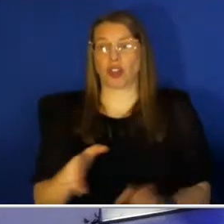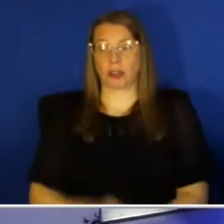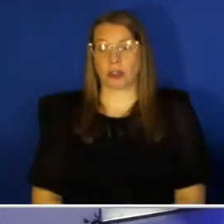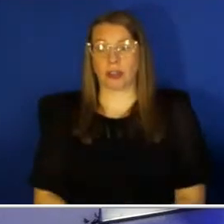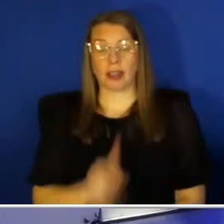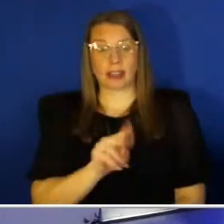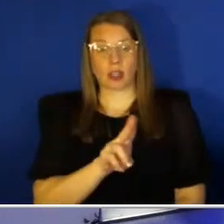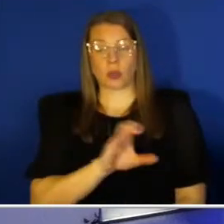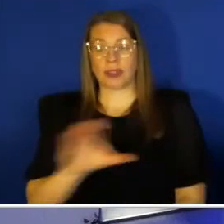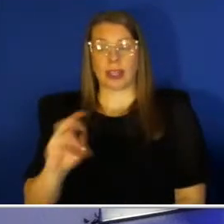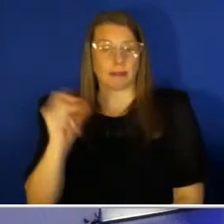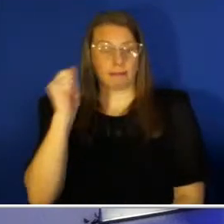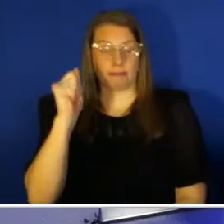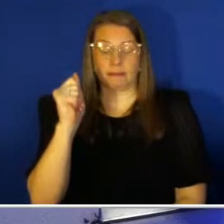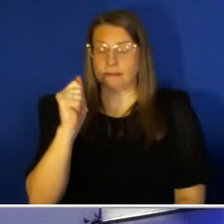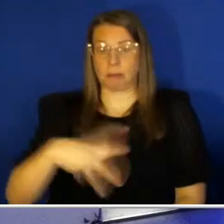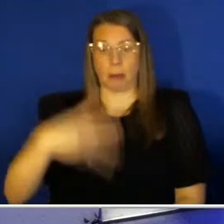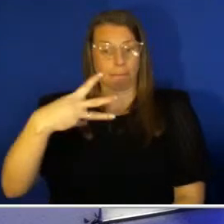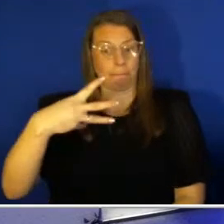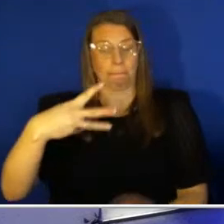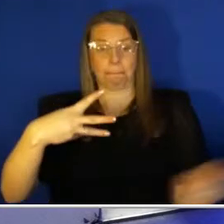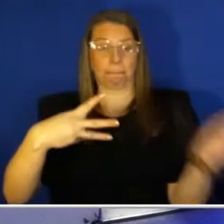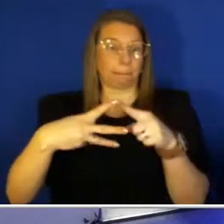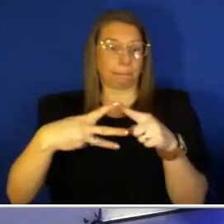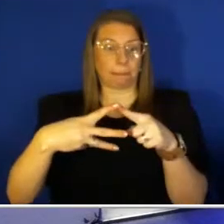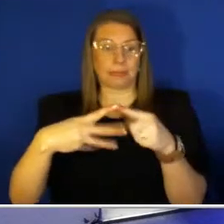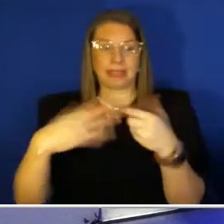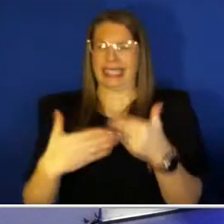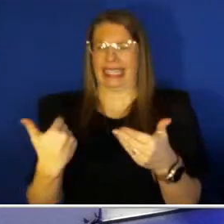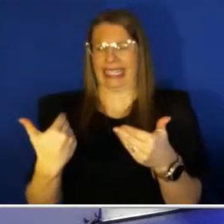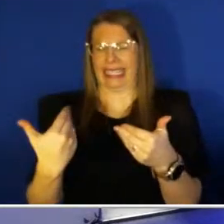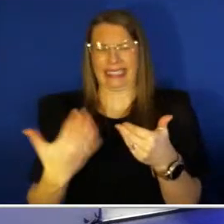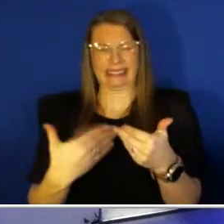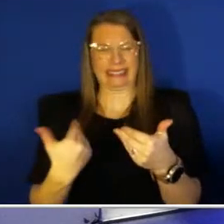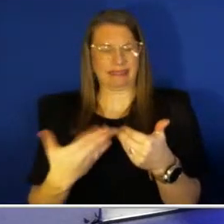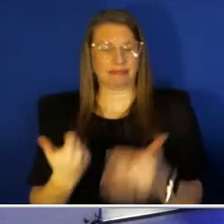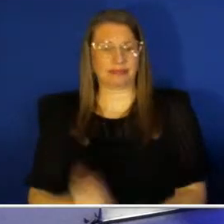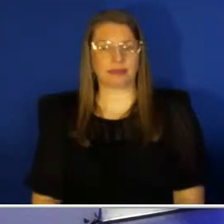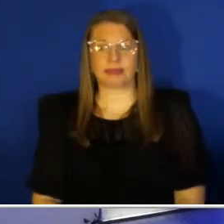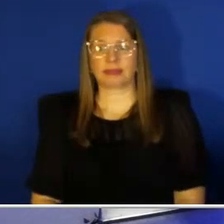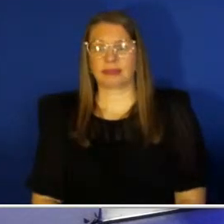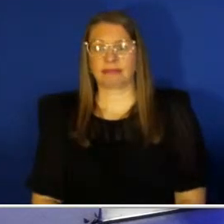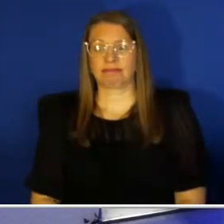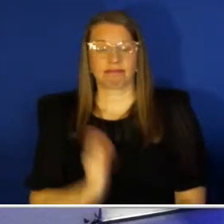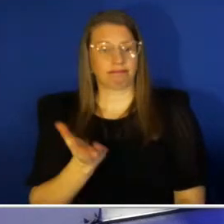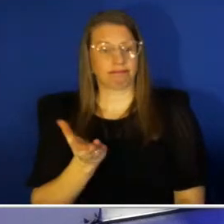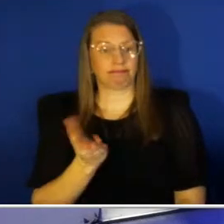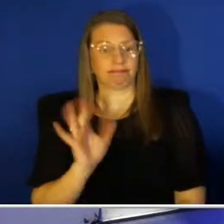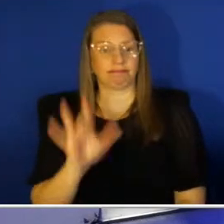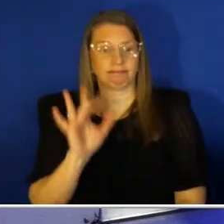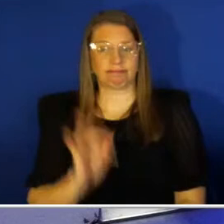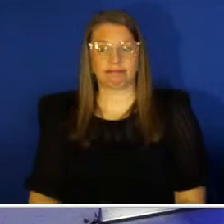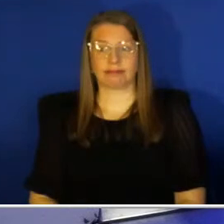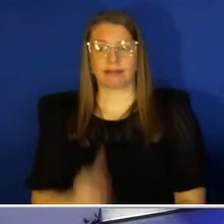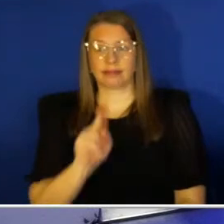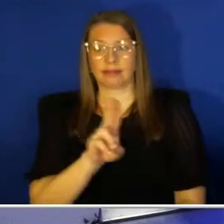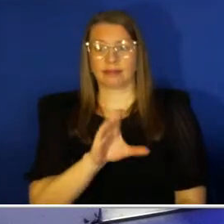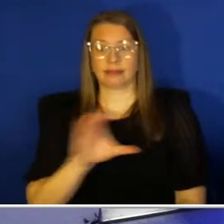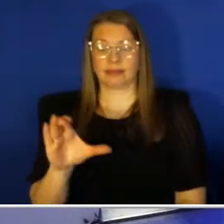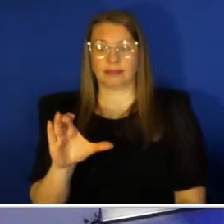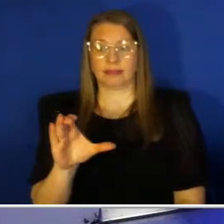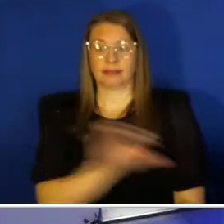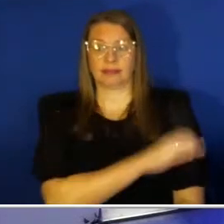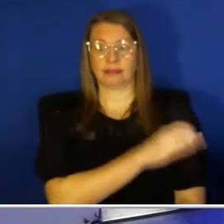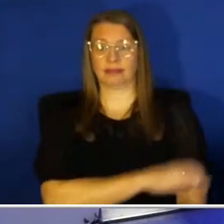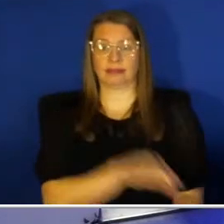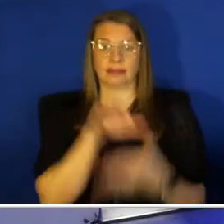KUCC and it popped right up. That is super easy. And then just hit it. There it is. KUCC Clinical Trial Finder. I